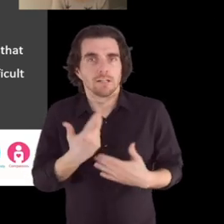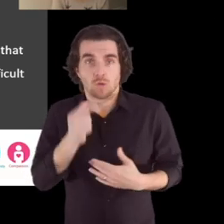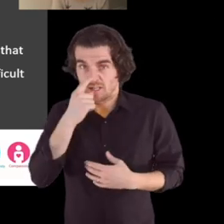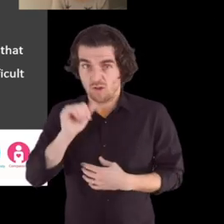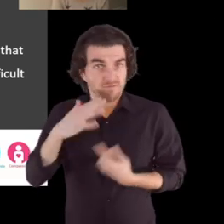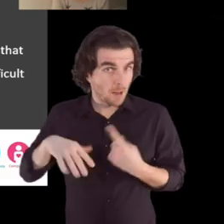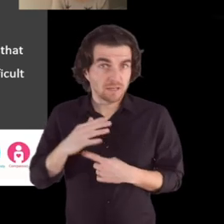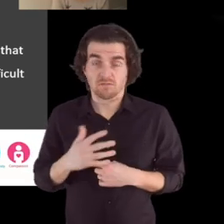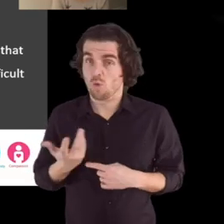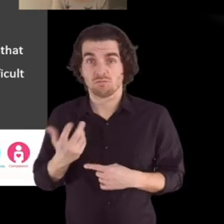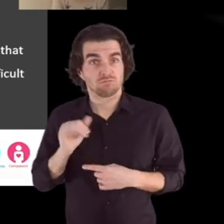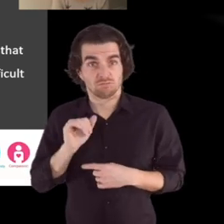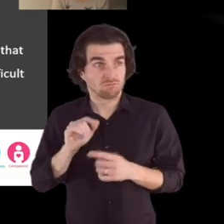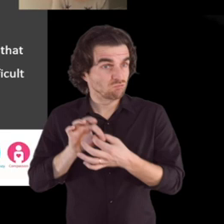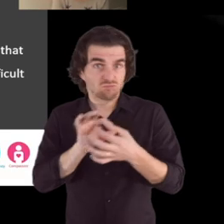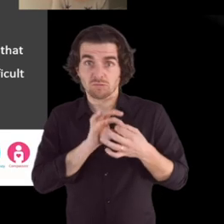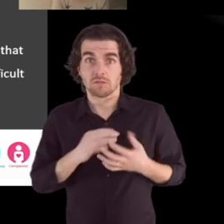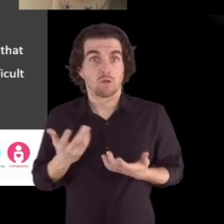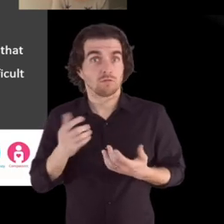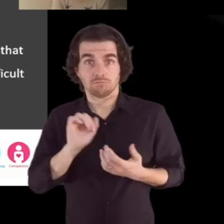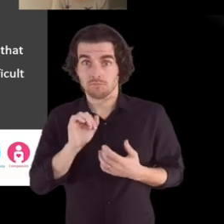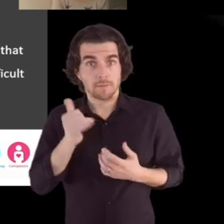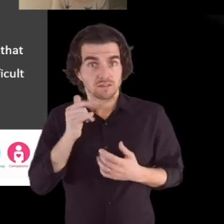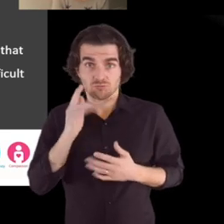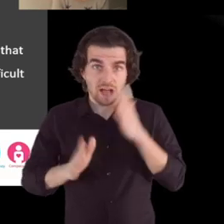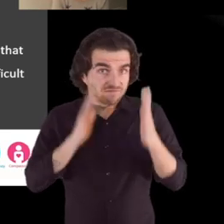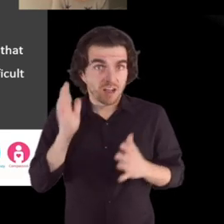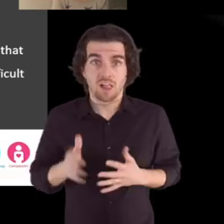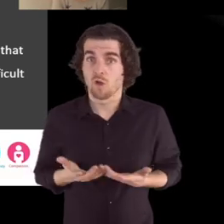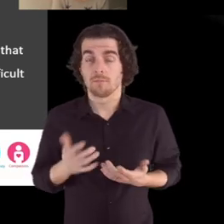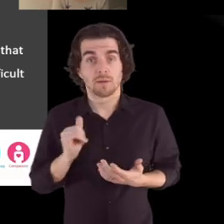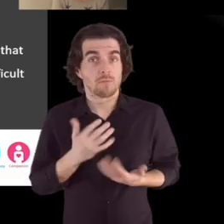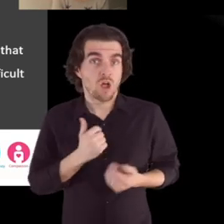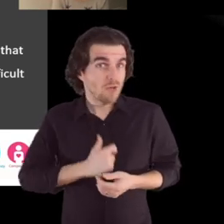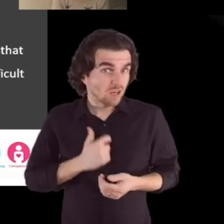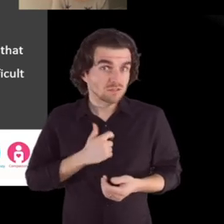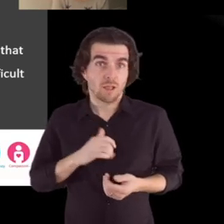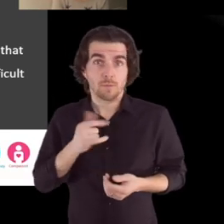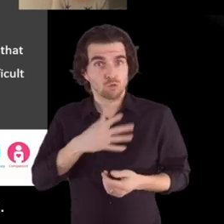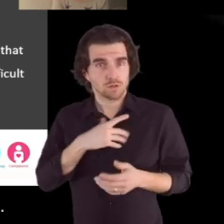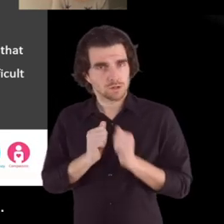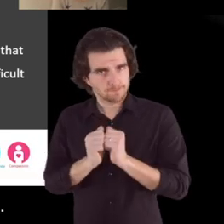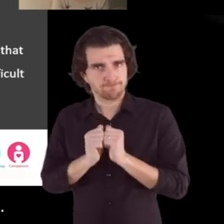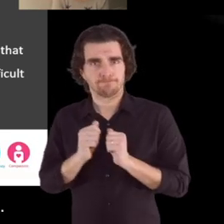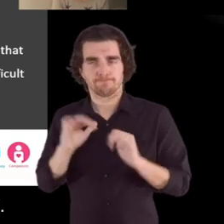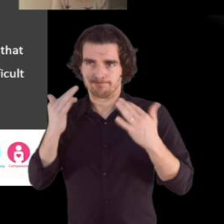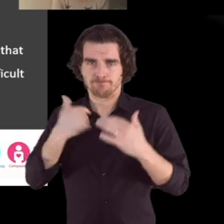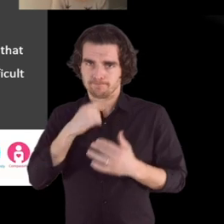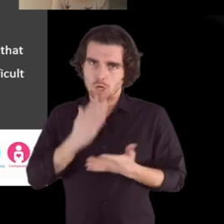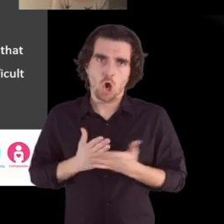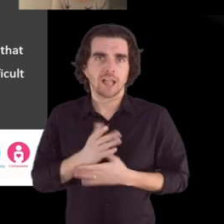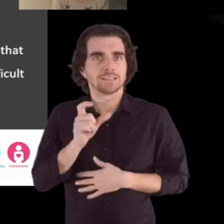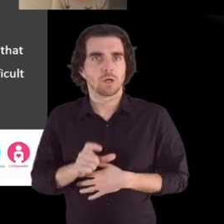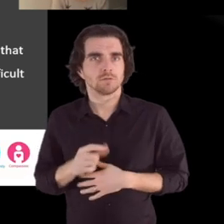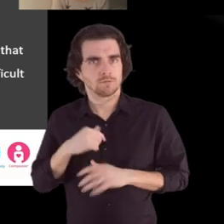worthwhile? So it could be your family or connecting with others. It could be getting out into nature, and maybe it's traveling. Or maybe it's more kind of personal. Maybe,